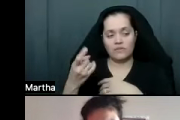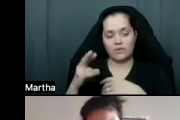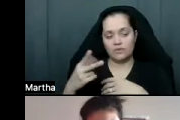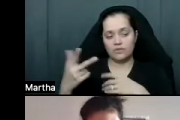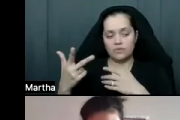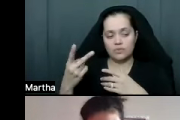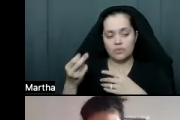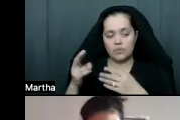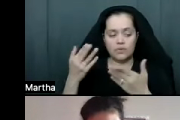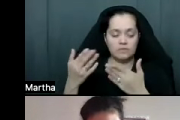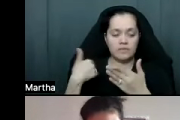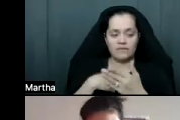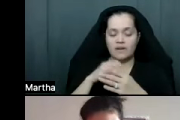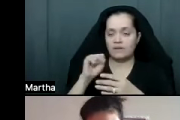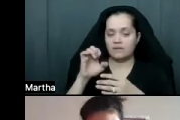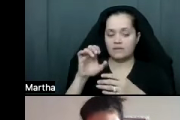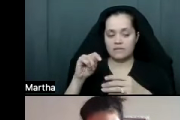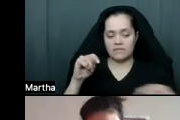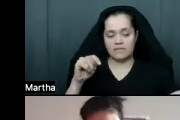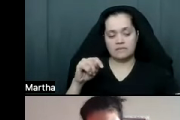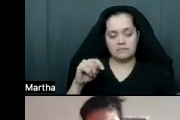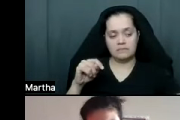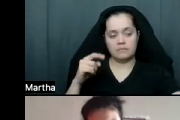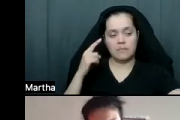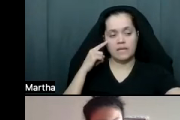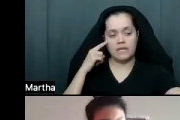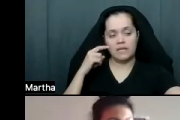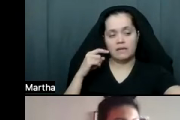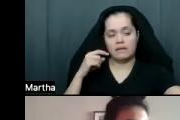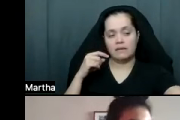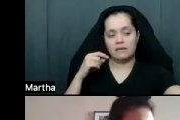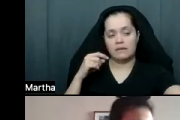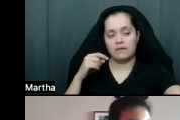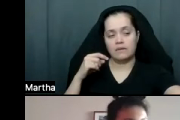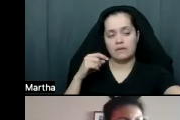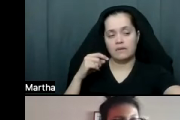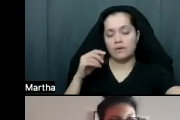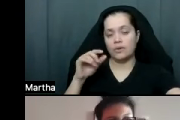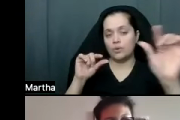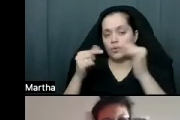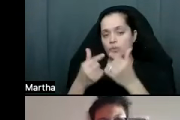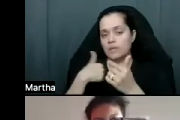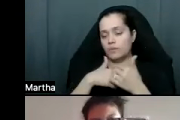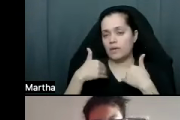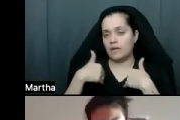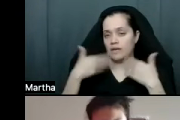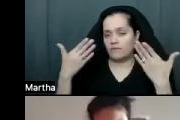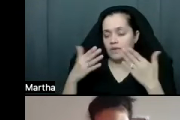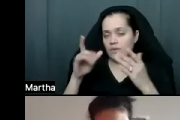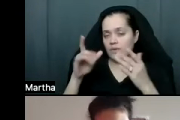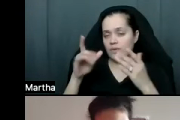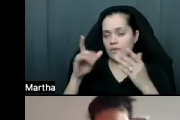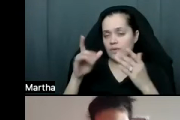set of urban patterns, but I think the group of urban patterns that we have is distinctive.